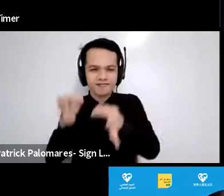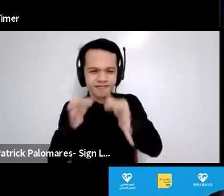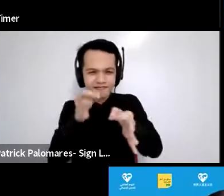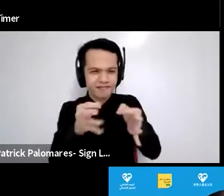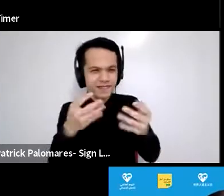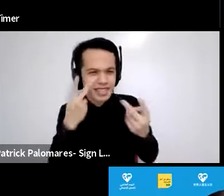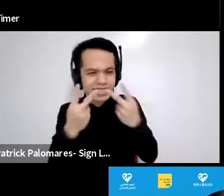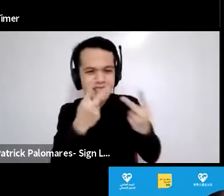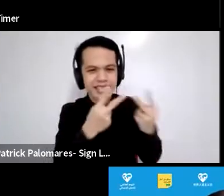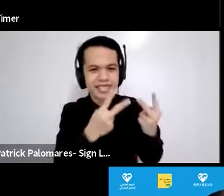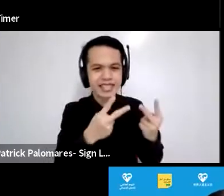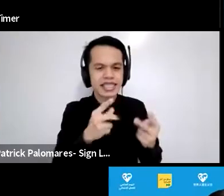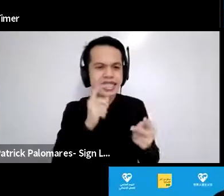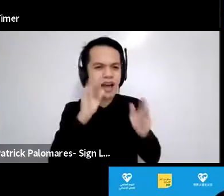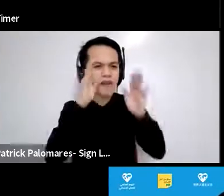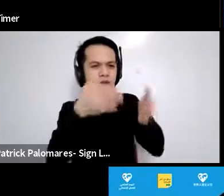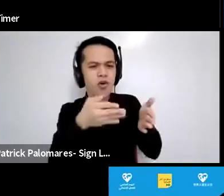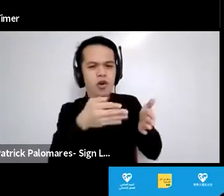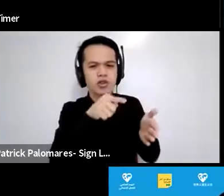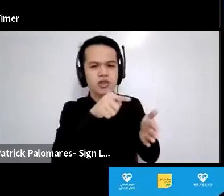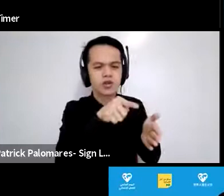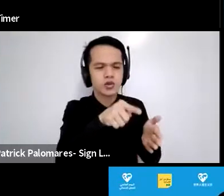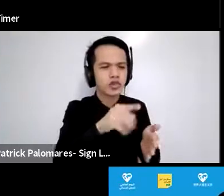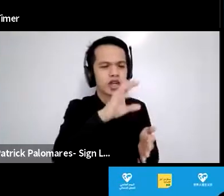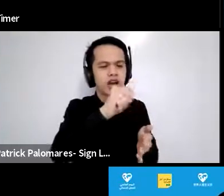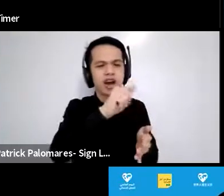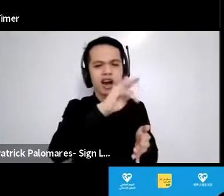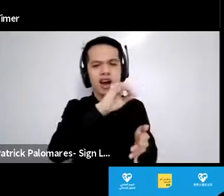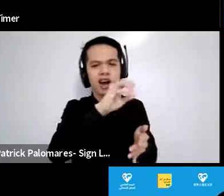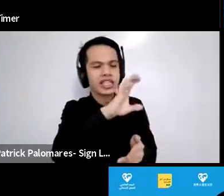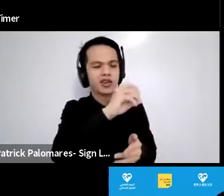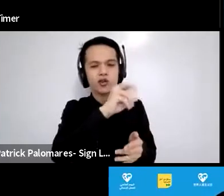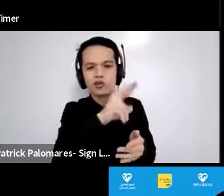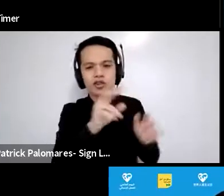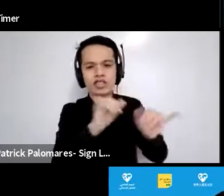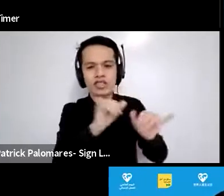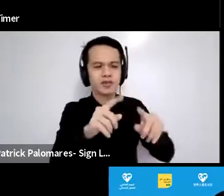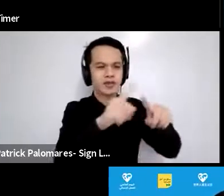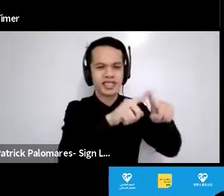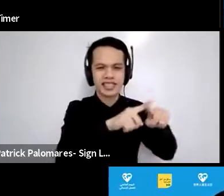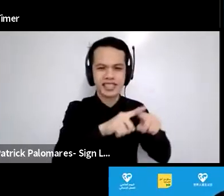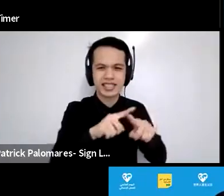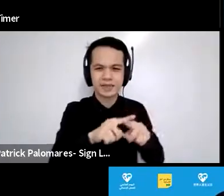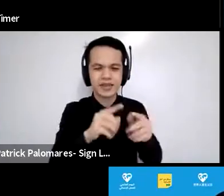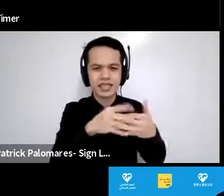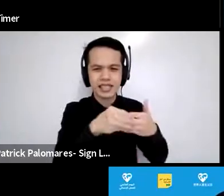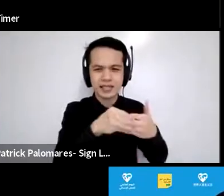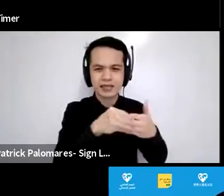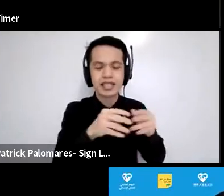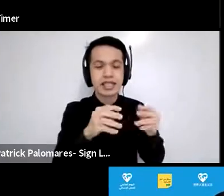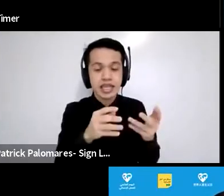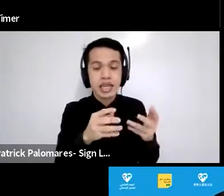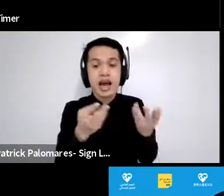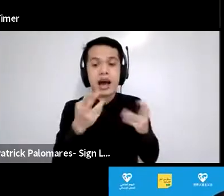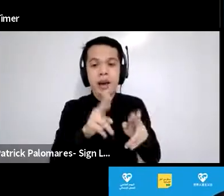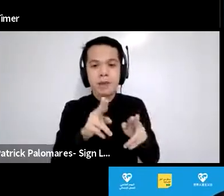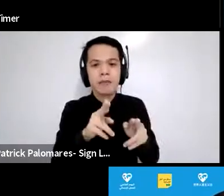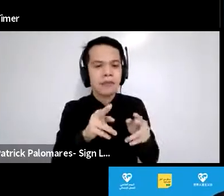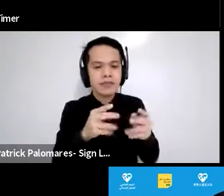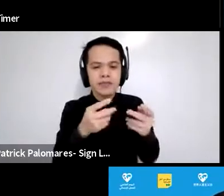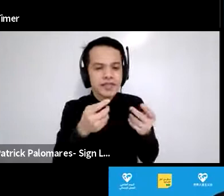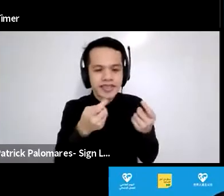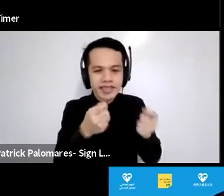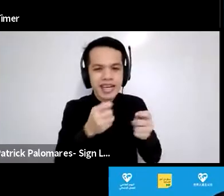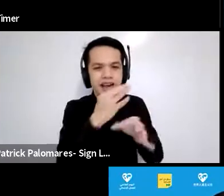not focusing on carbon dioxide emission cuts, not focusing on people-centered adaptation, and instead fix this fixation